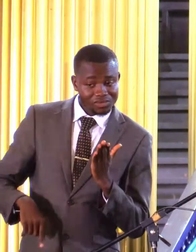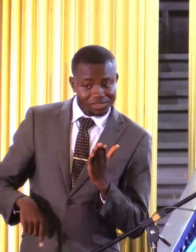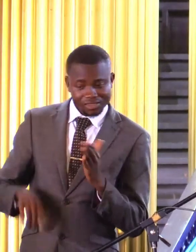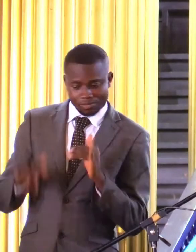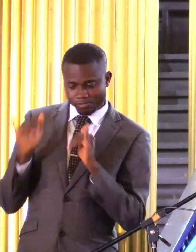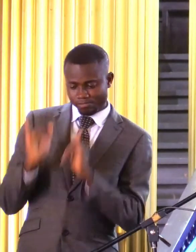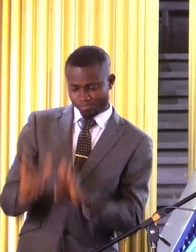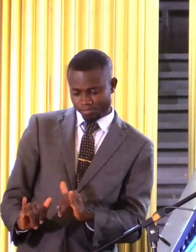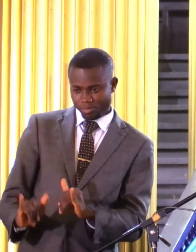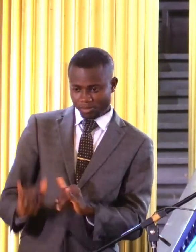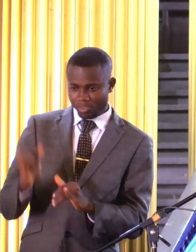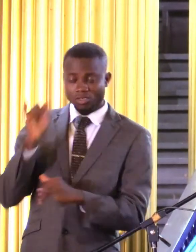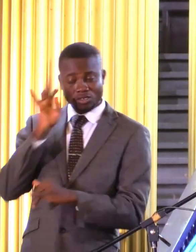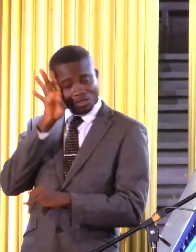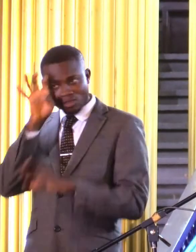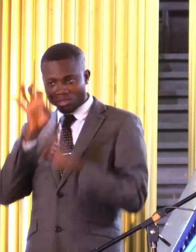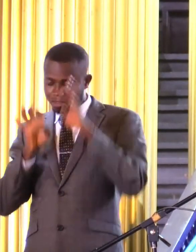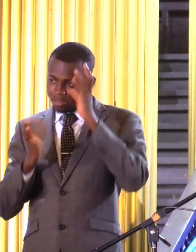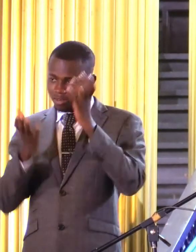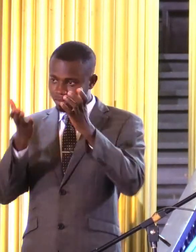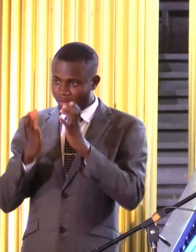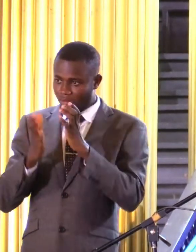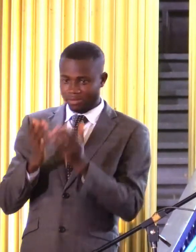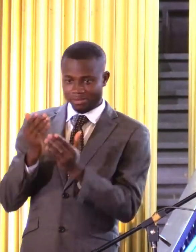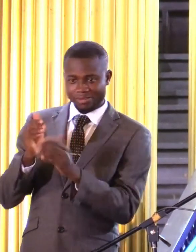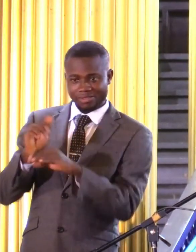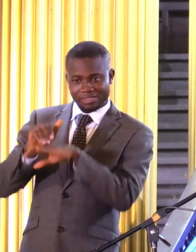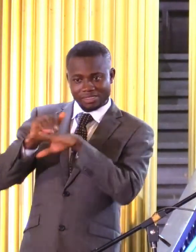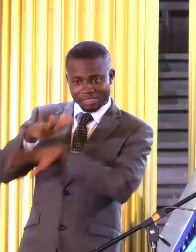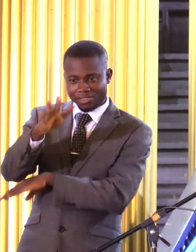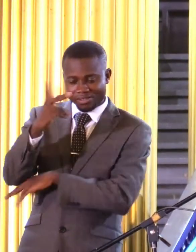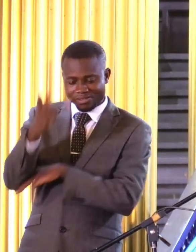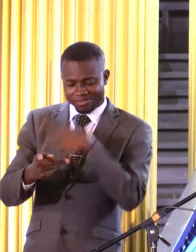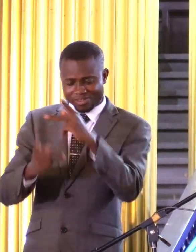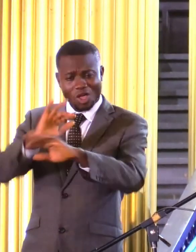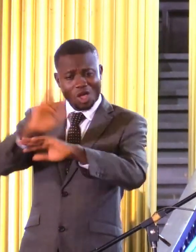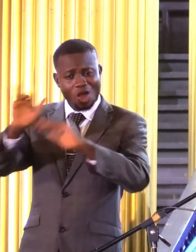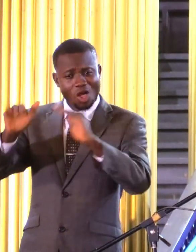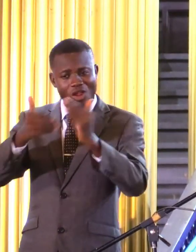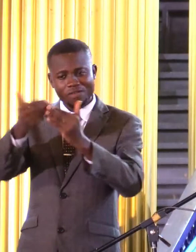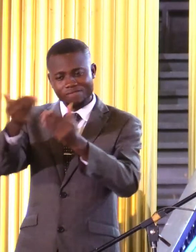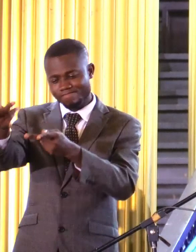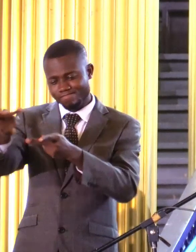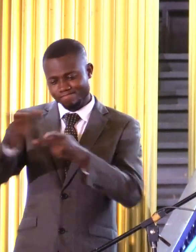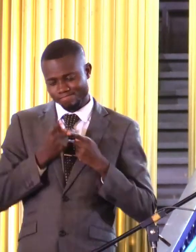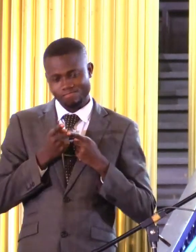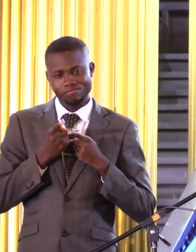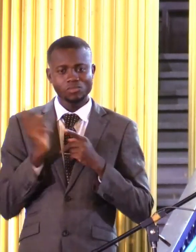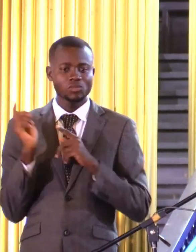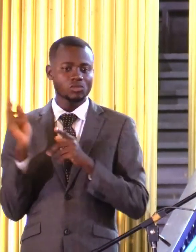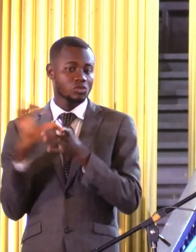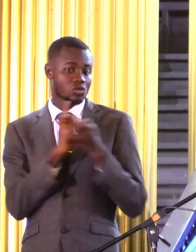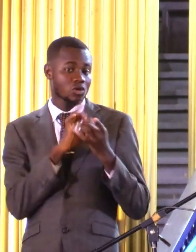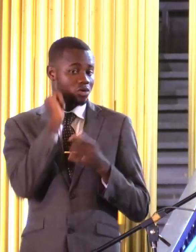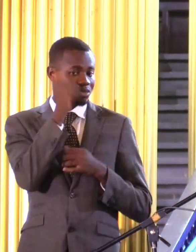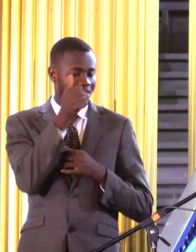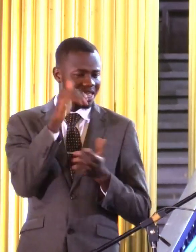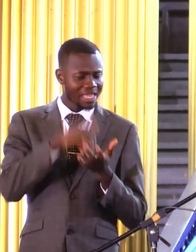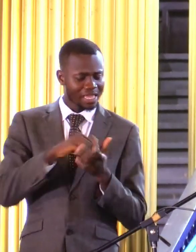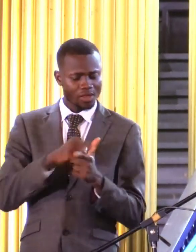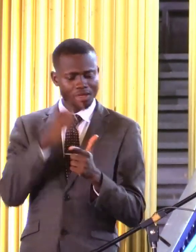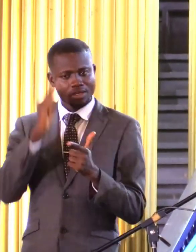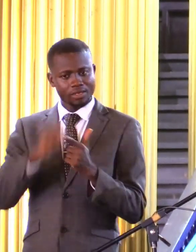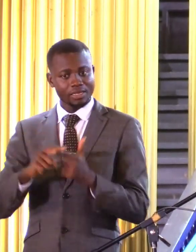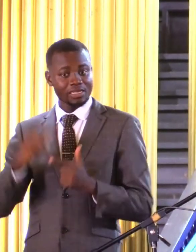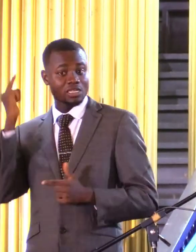prosper, and we'd like to extend an invitation to all of you to join us tomorrow. Our next inaugural lecture will